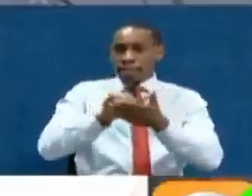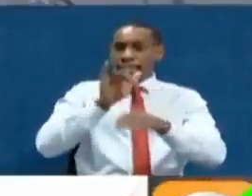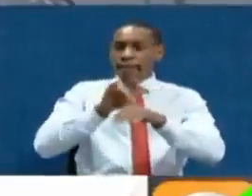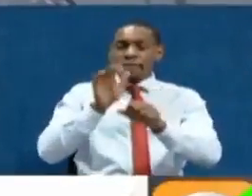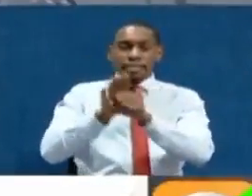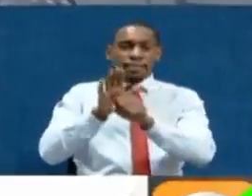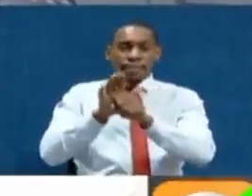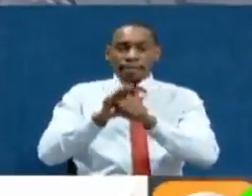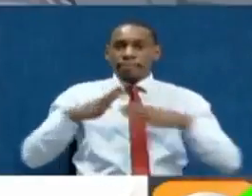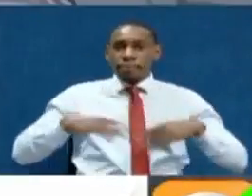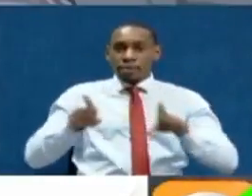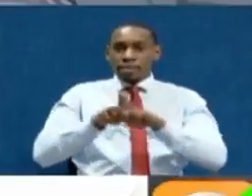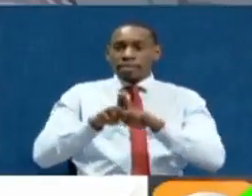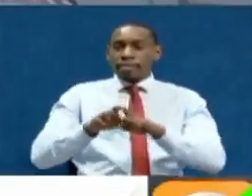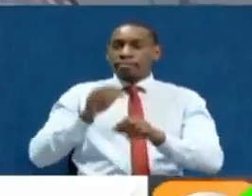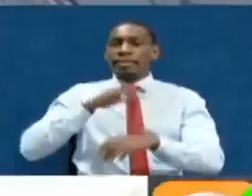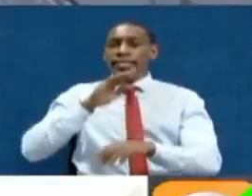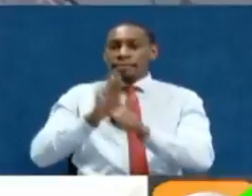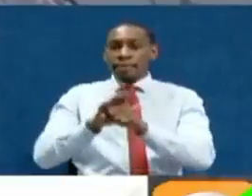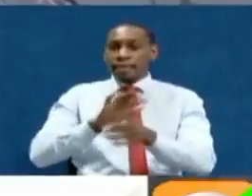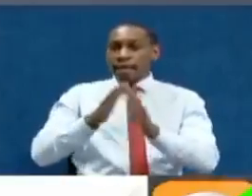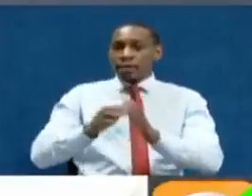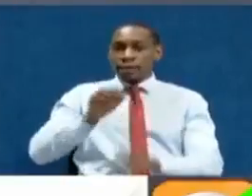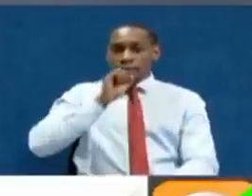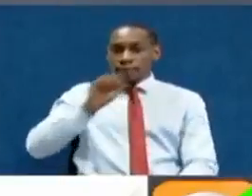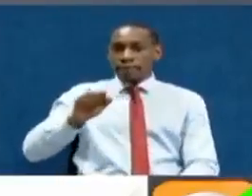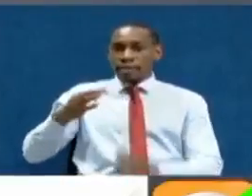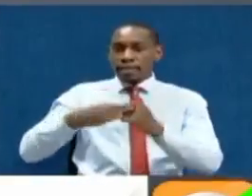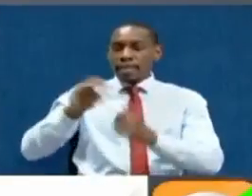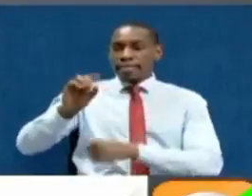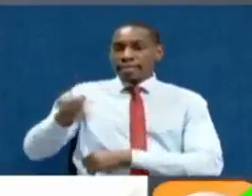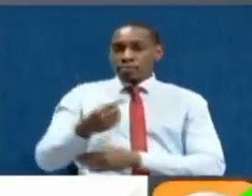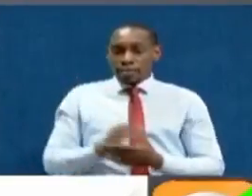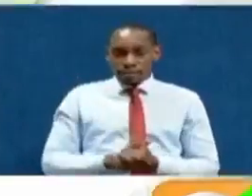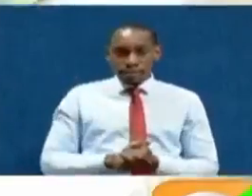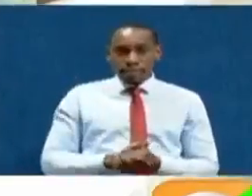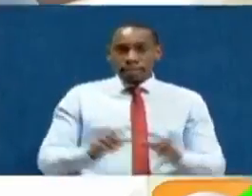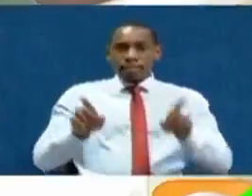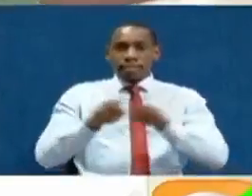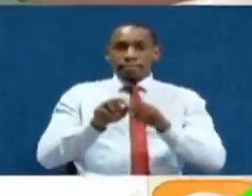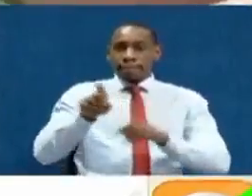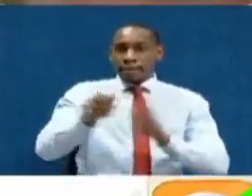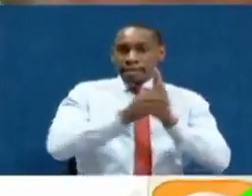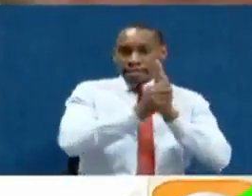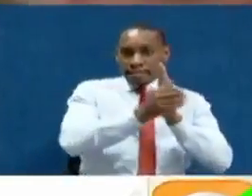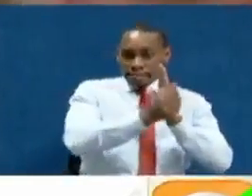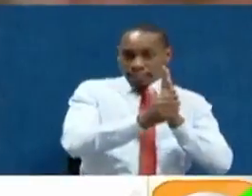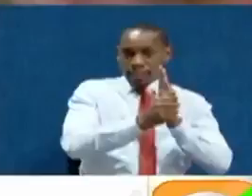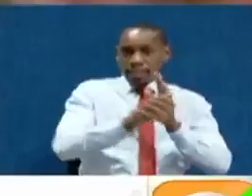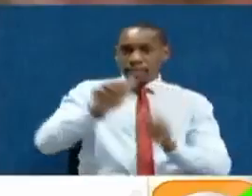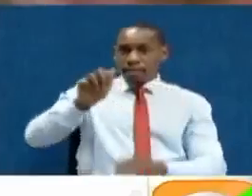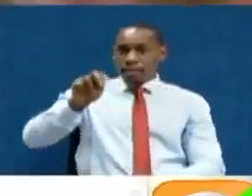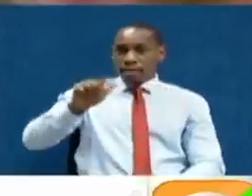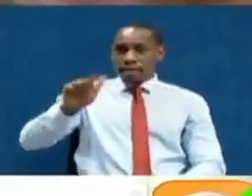affected millions and caused so many deaths, nearly 580,000. And for virologist Professor